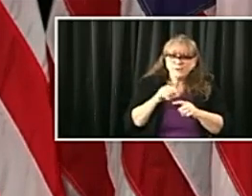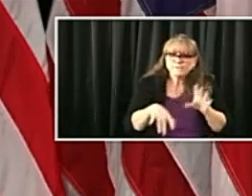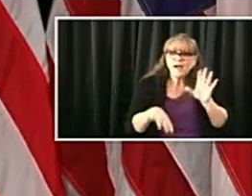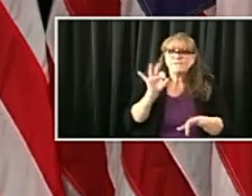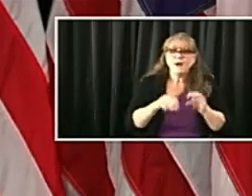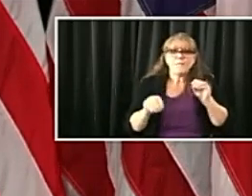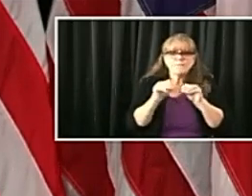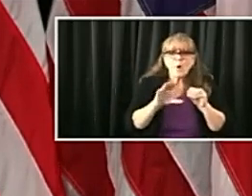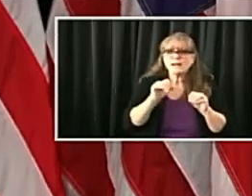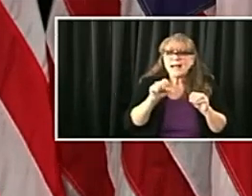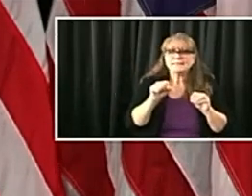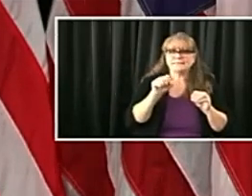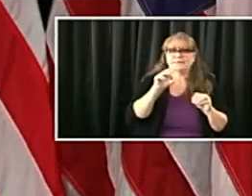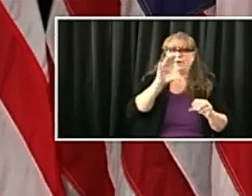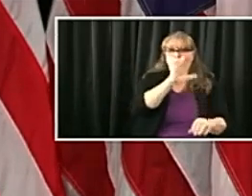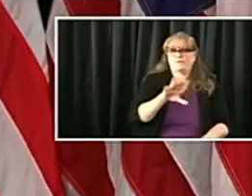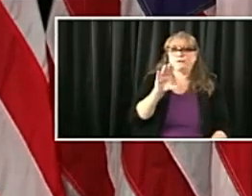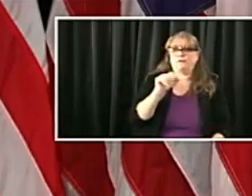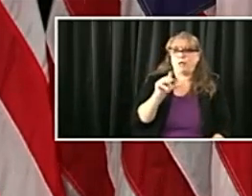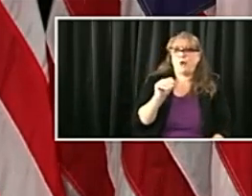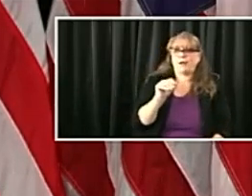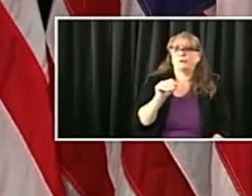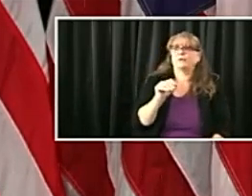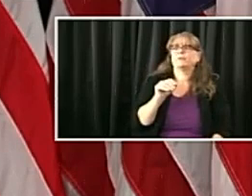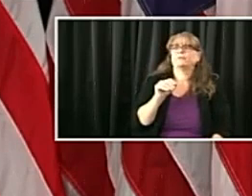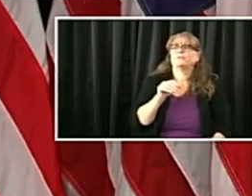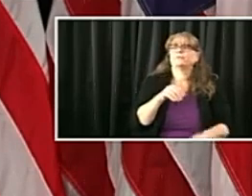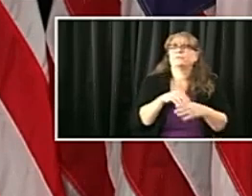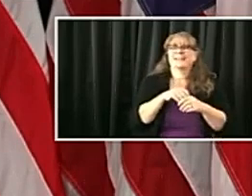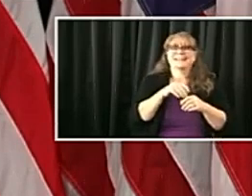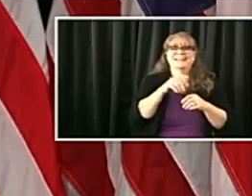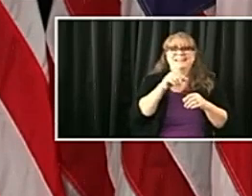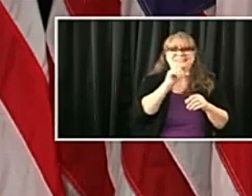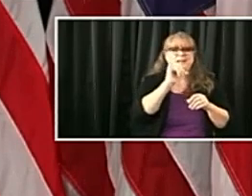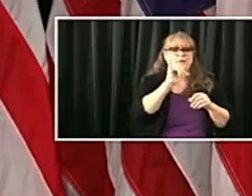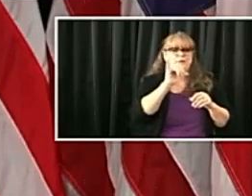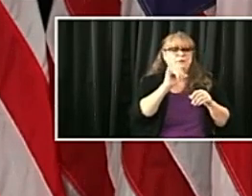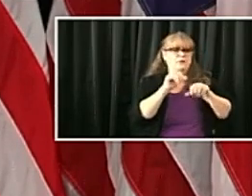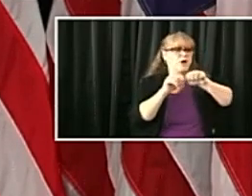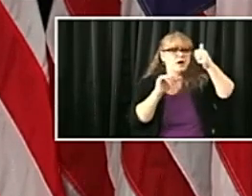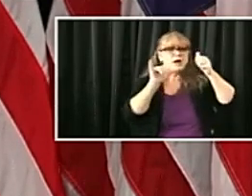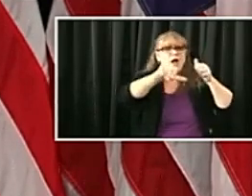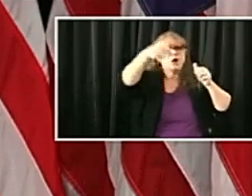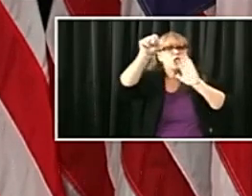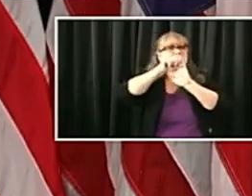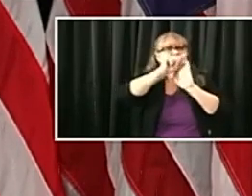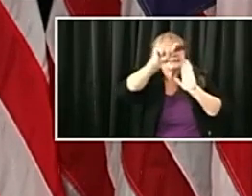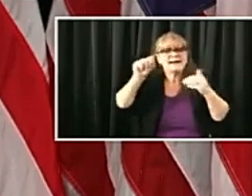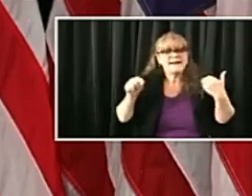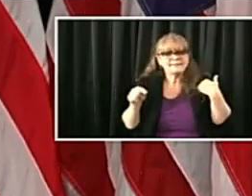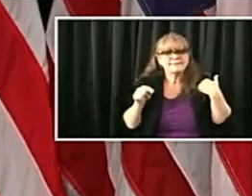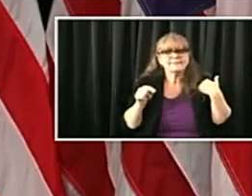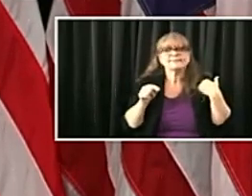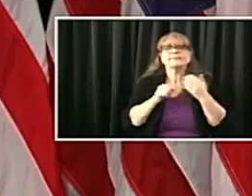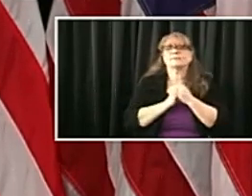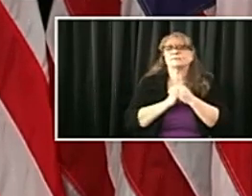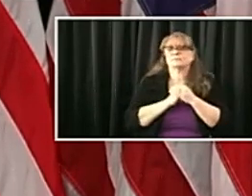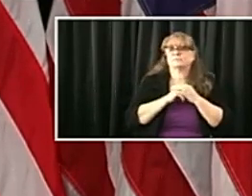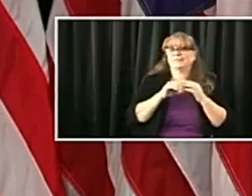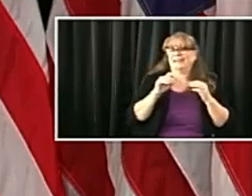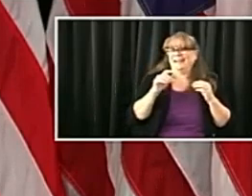the state, it's more and more likely, just as it is around the country, that these cases are individuals that have not left the country.